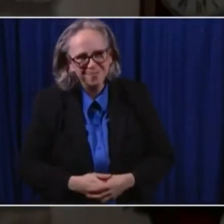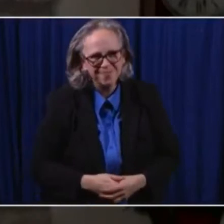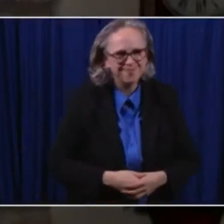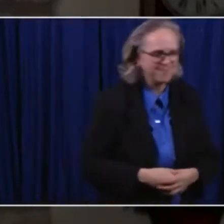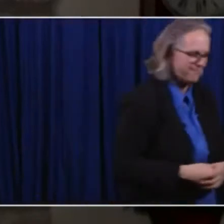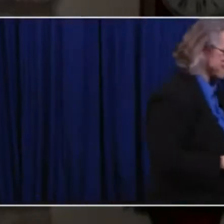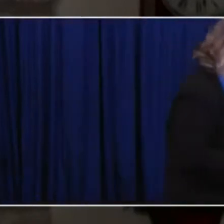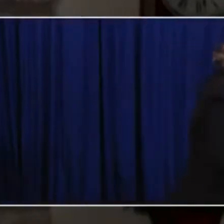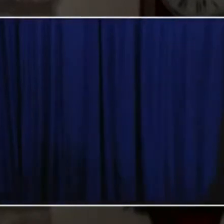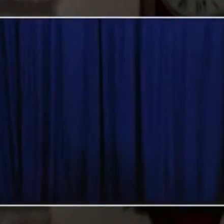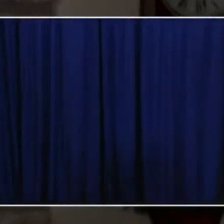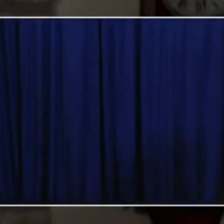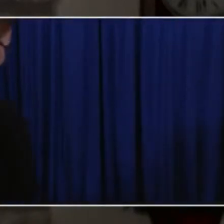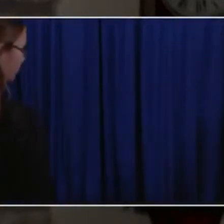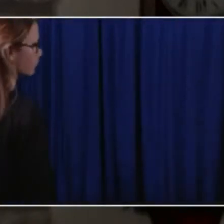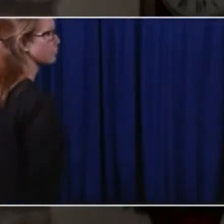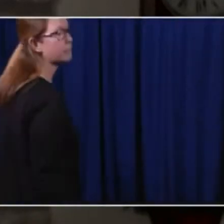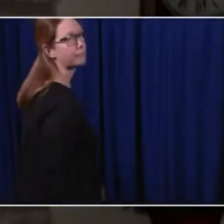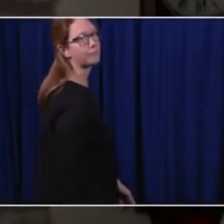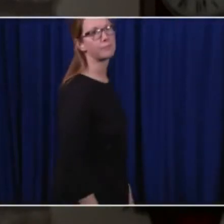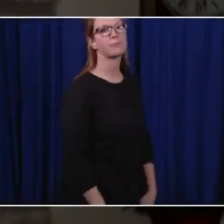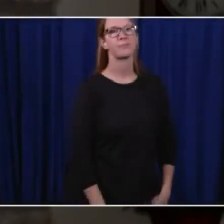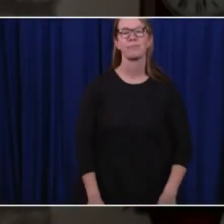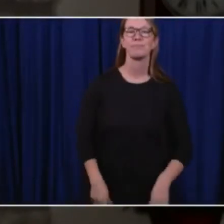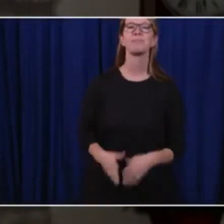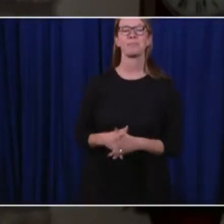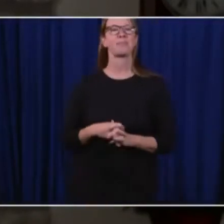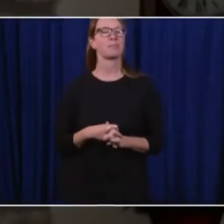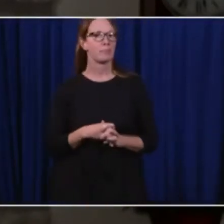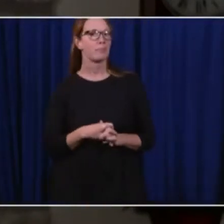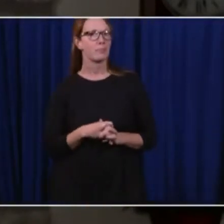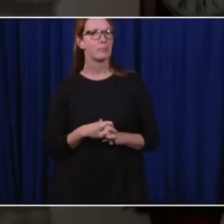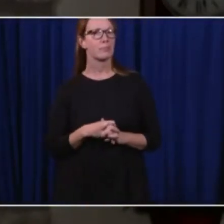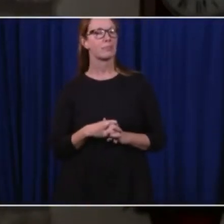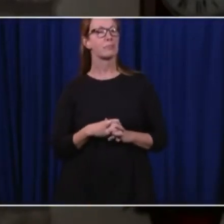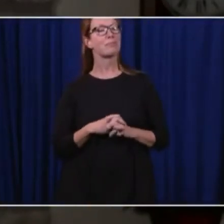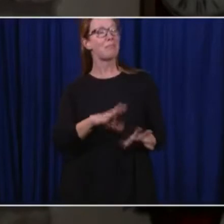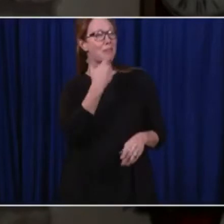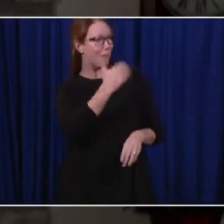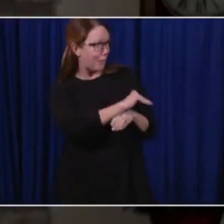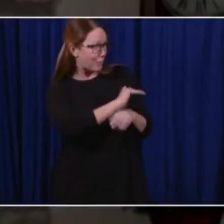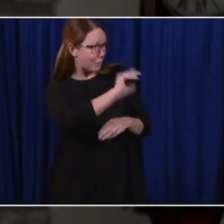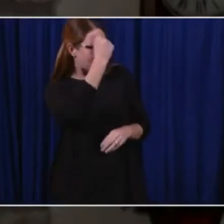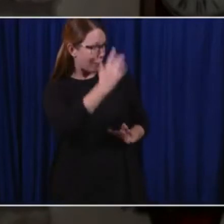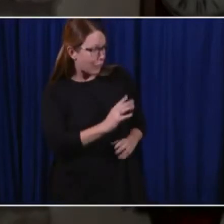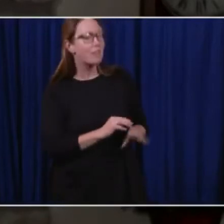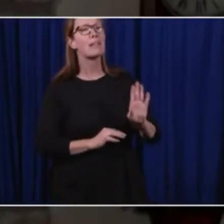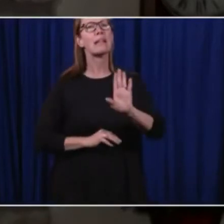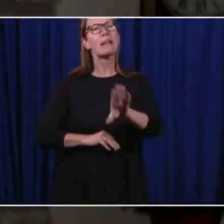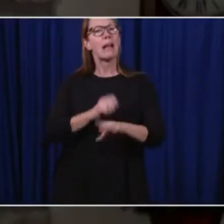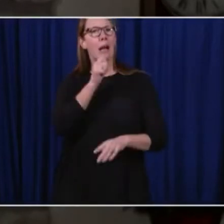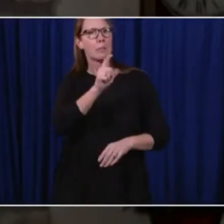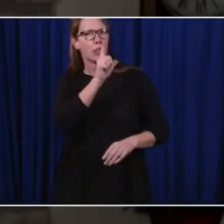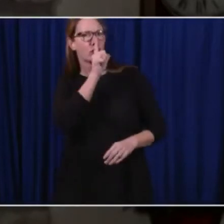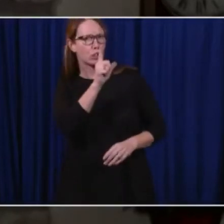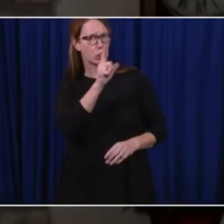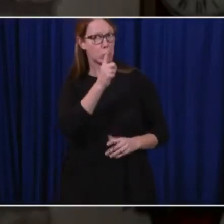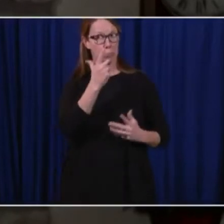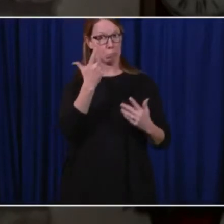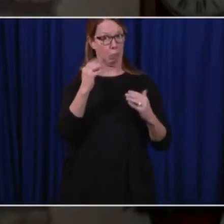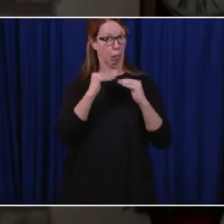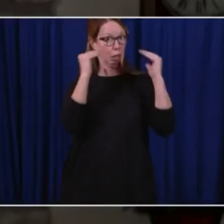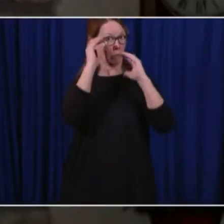Next question is from Aaron Portzline at The Athletic. Good afternoon, Governor. I'm not sure what levels of communication